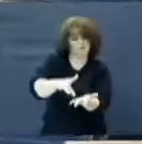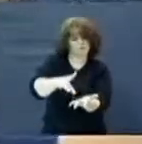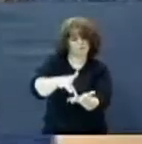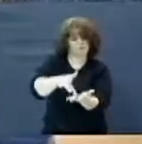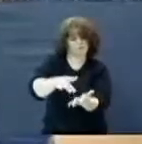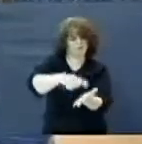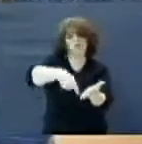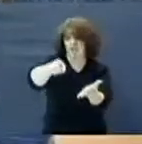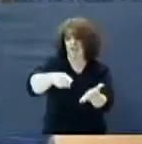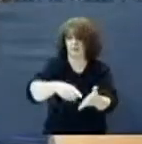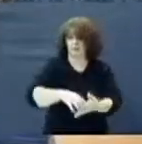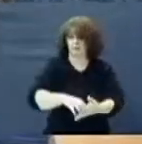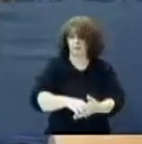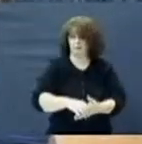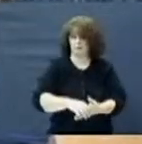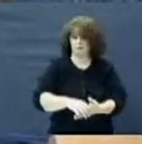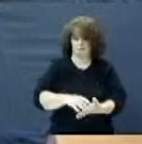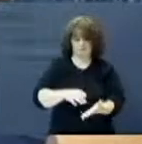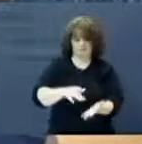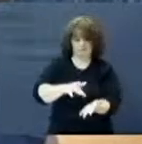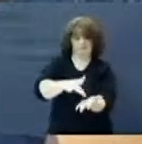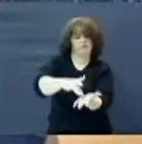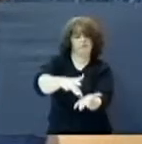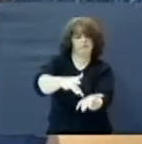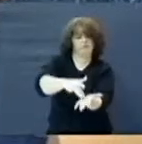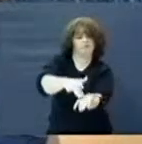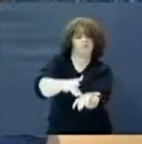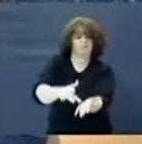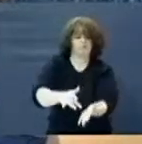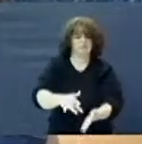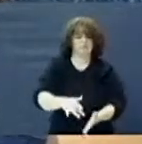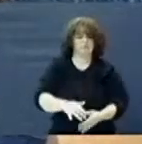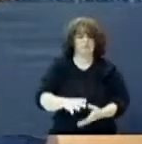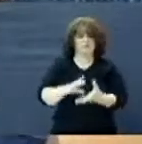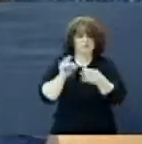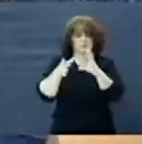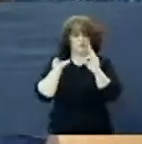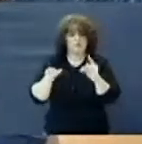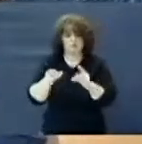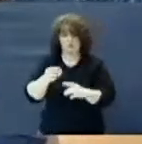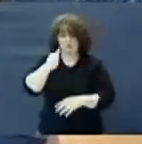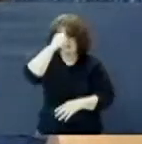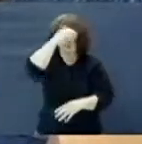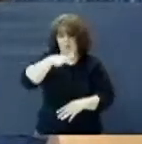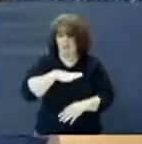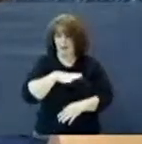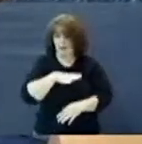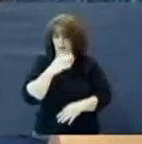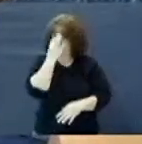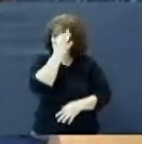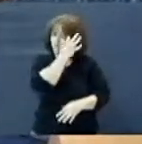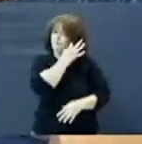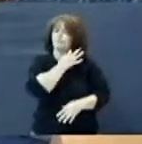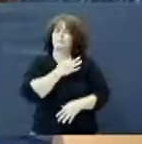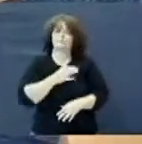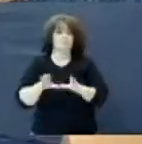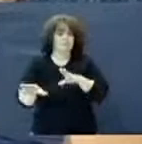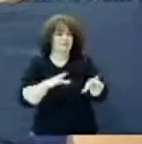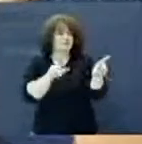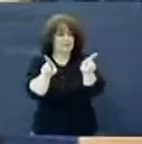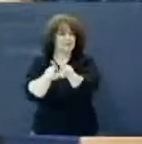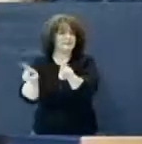didn't you? There's a story about a man who did that same